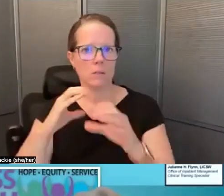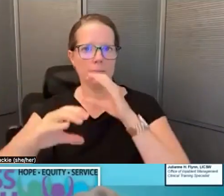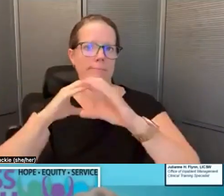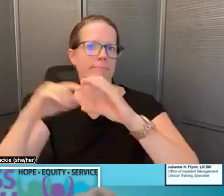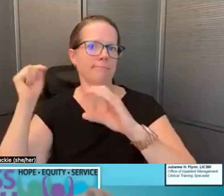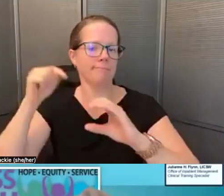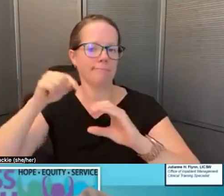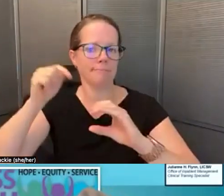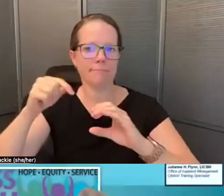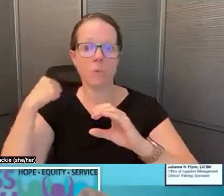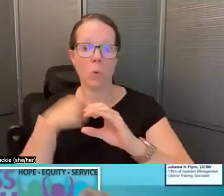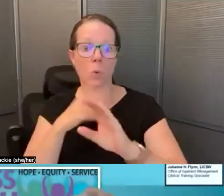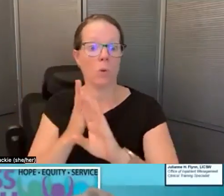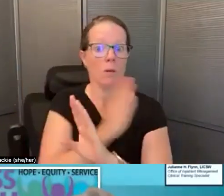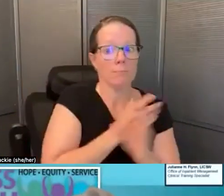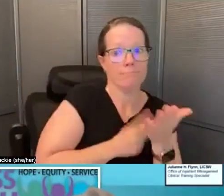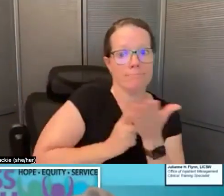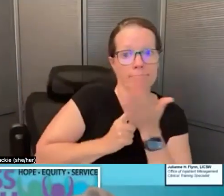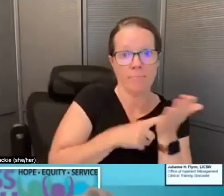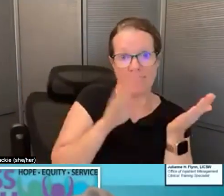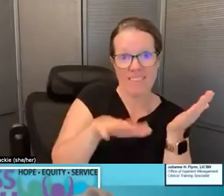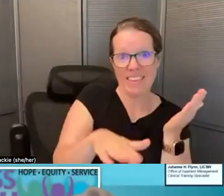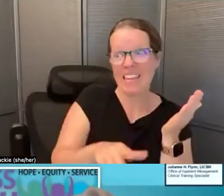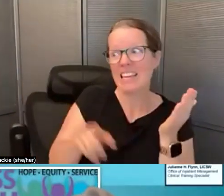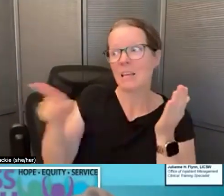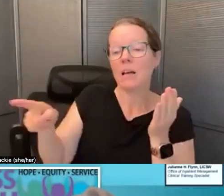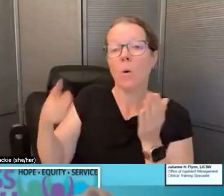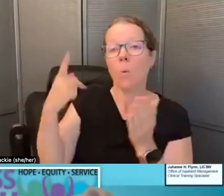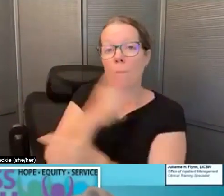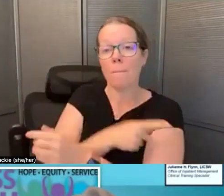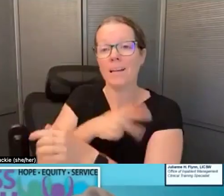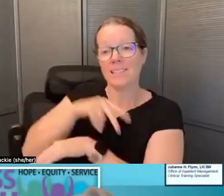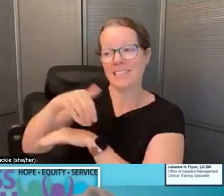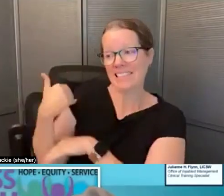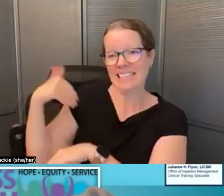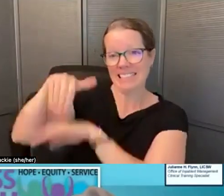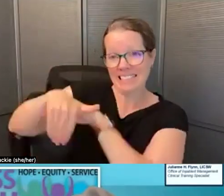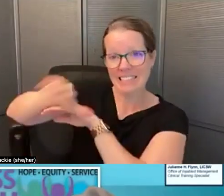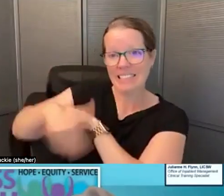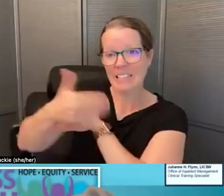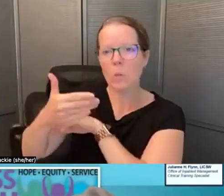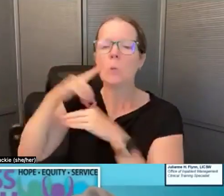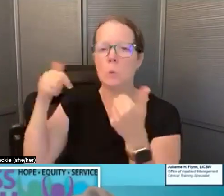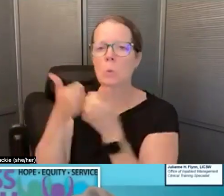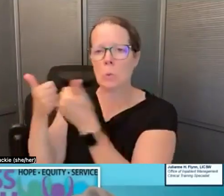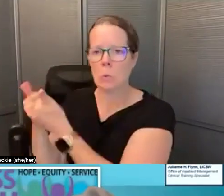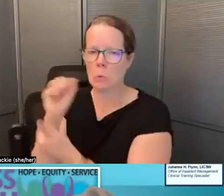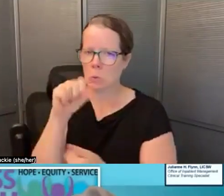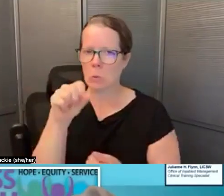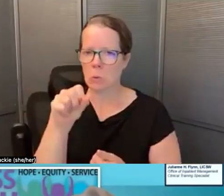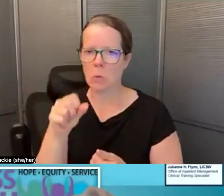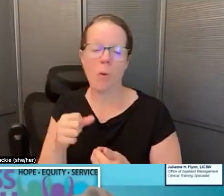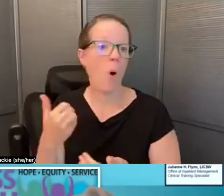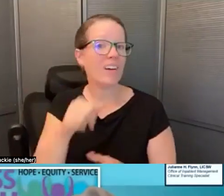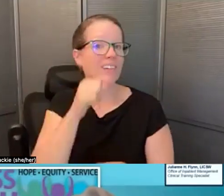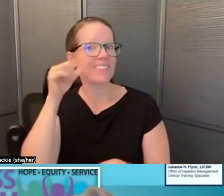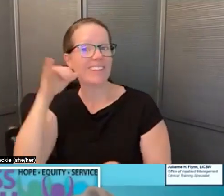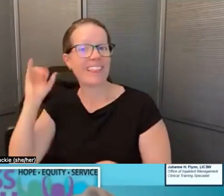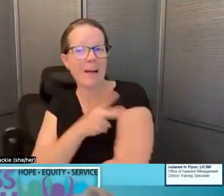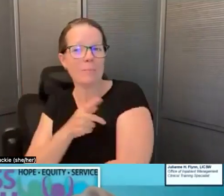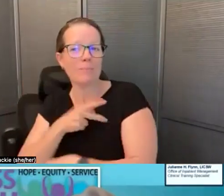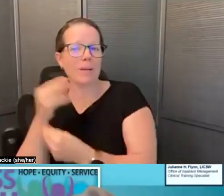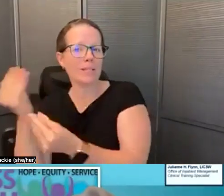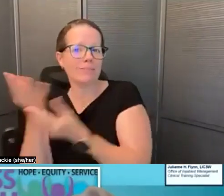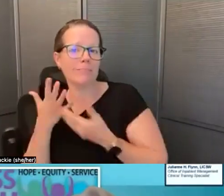So-and-so had a challenging night last night or got some bad news. So we were able to kind of look for behaviors that sometimes in the past, for some of